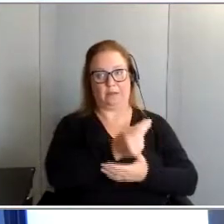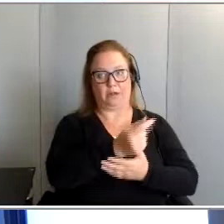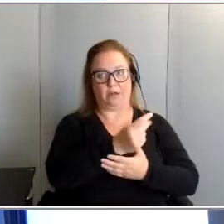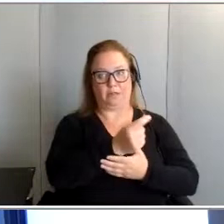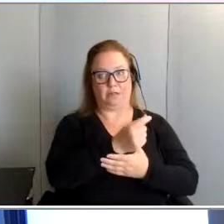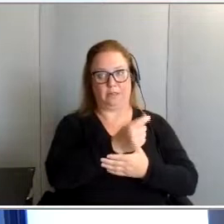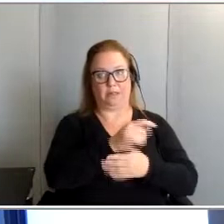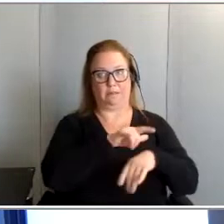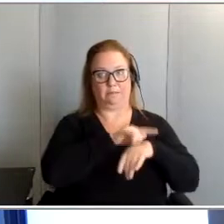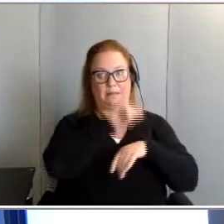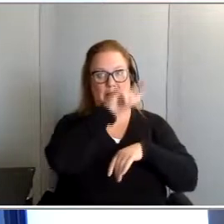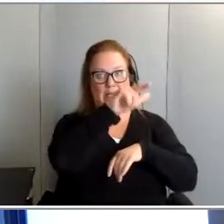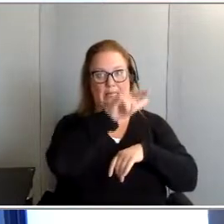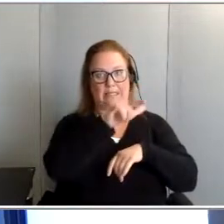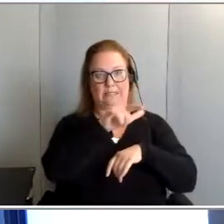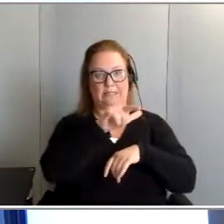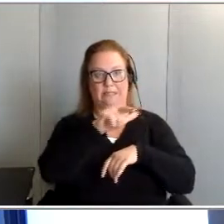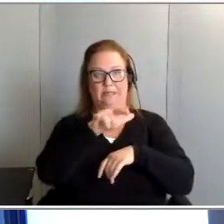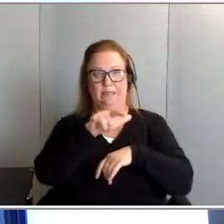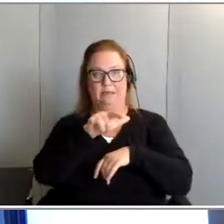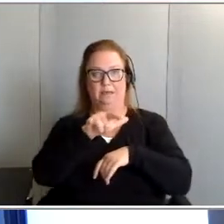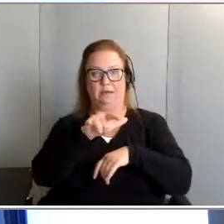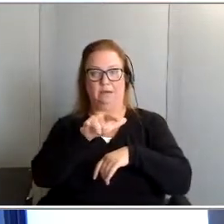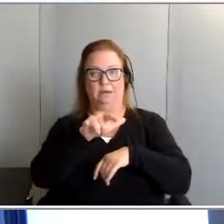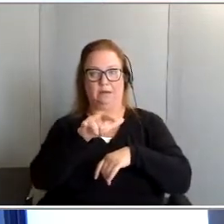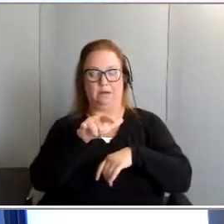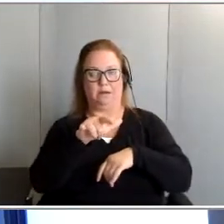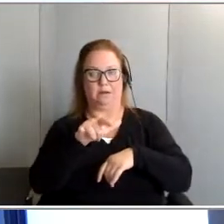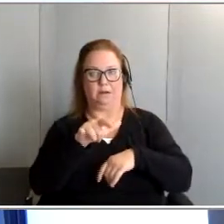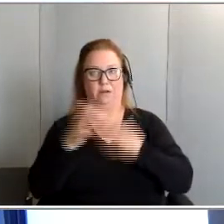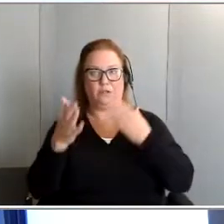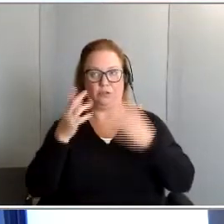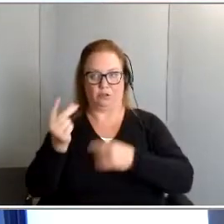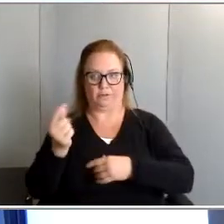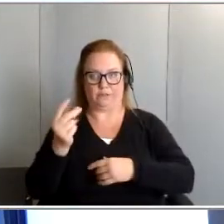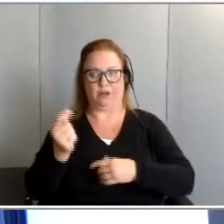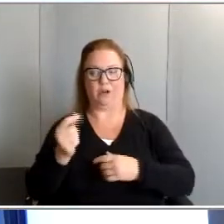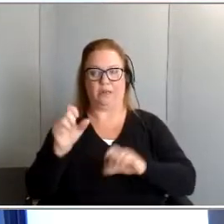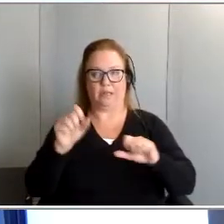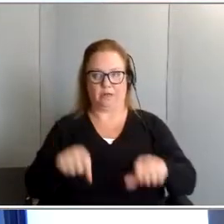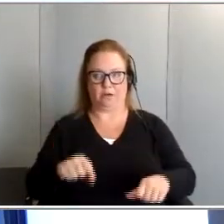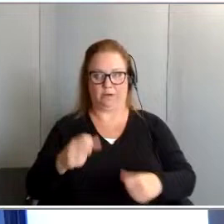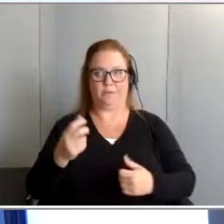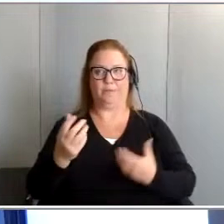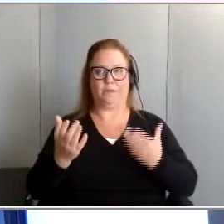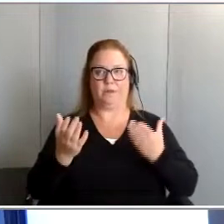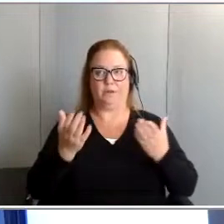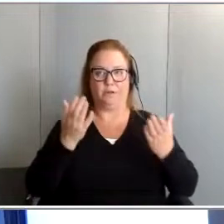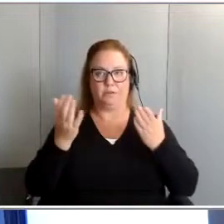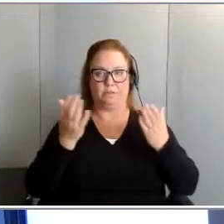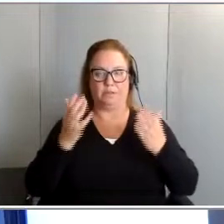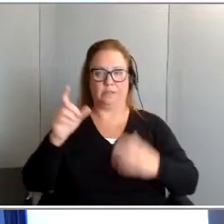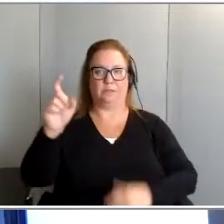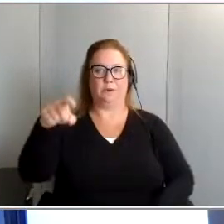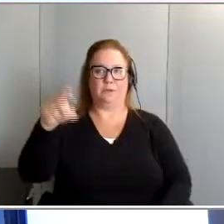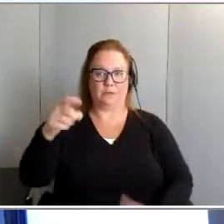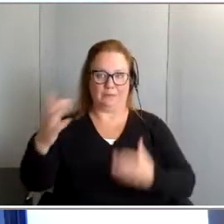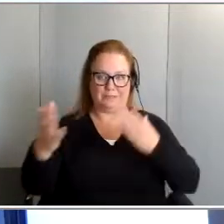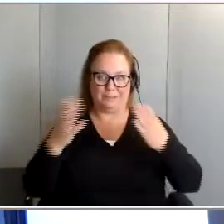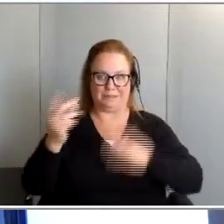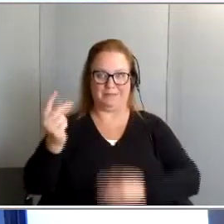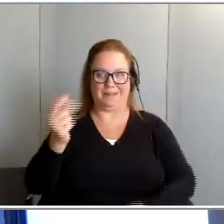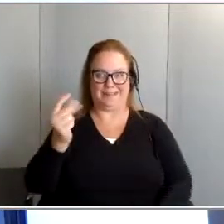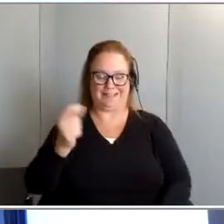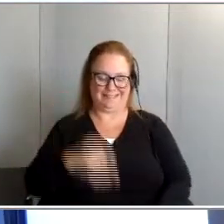with people and travel around, or can but only a service dog for a specific, supposed to be?